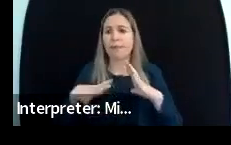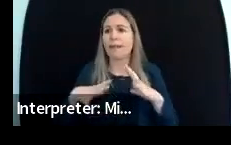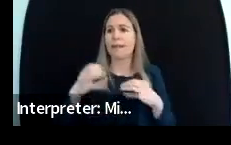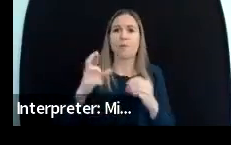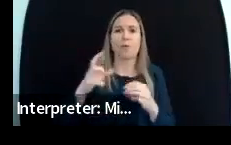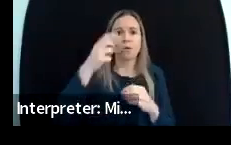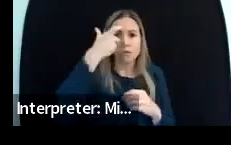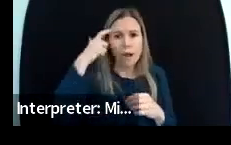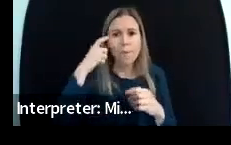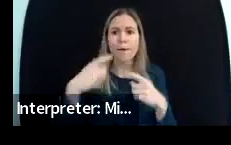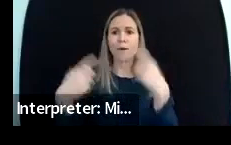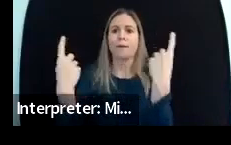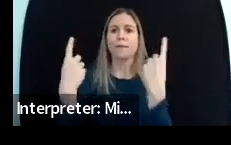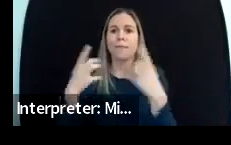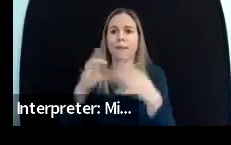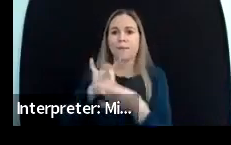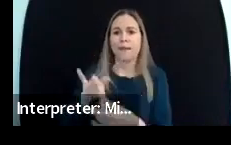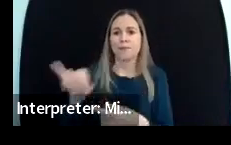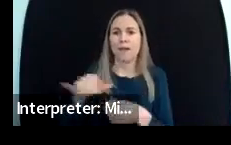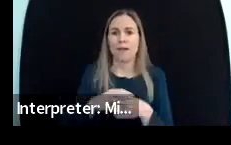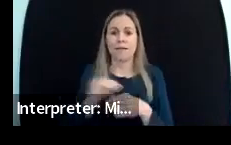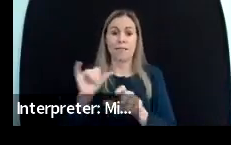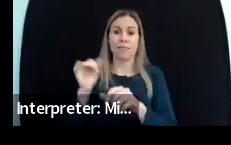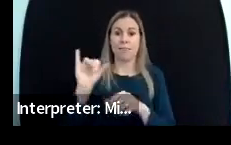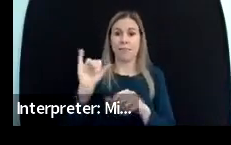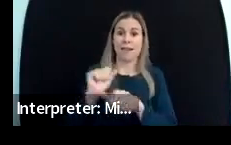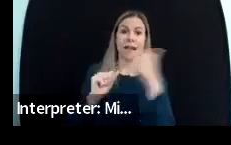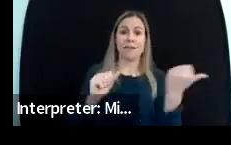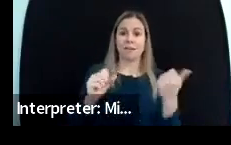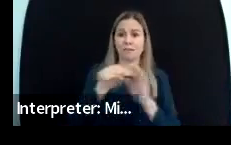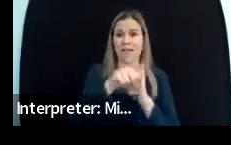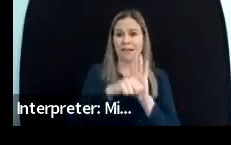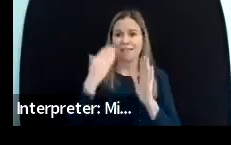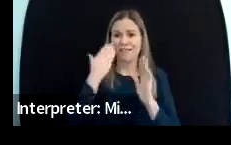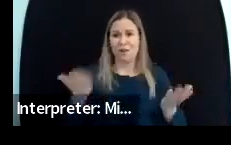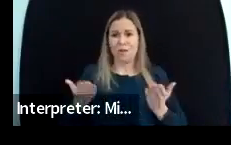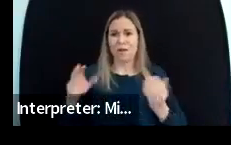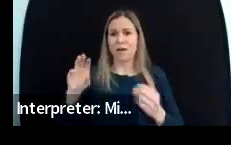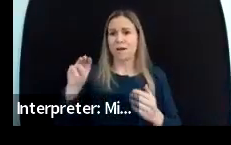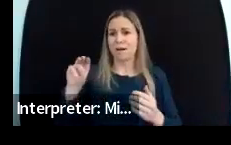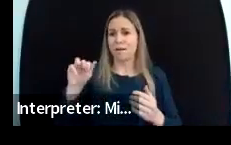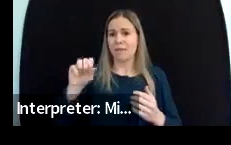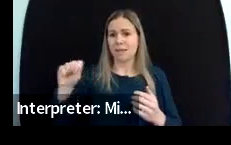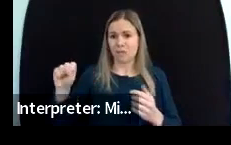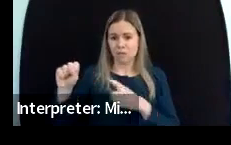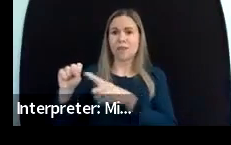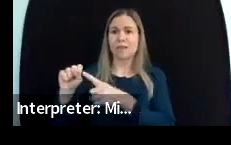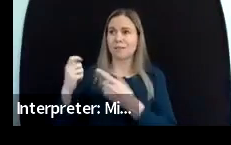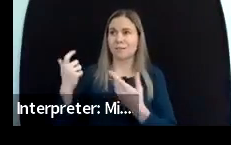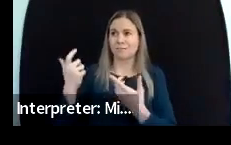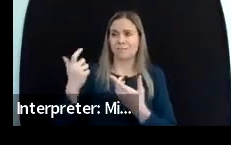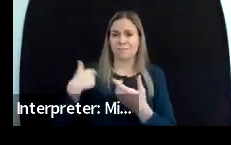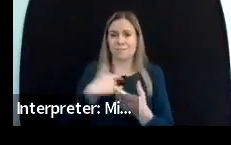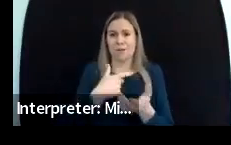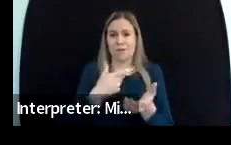or loss, like some other states are. Where I live in Massachusetts, you get, the state requires that employers provide some of